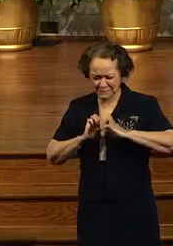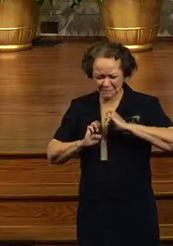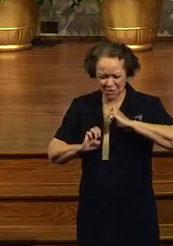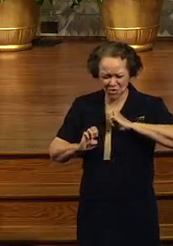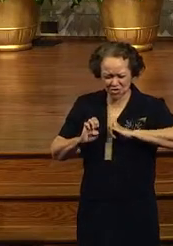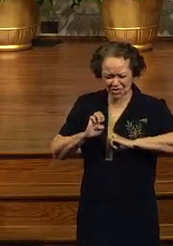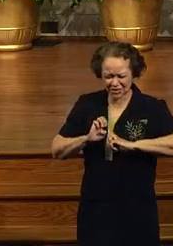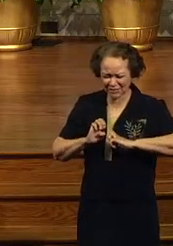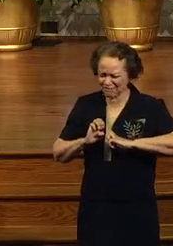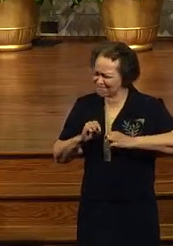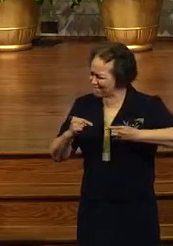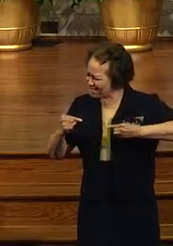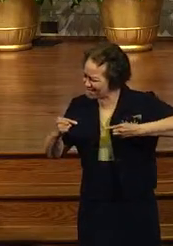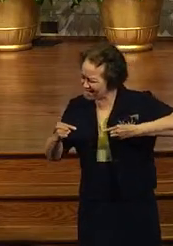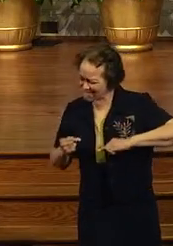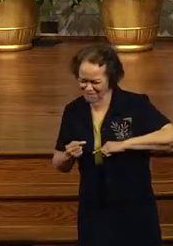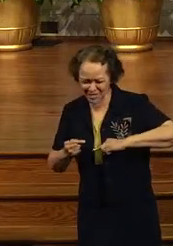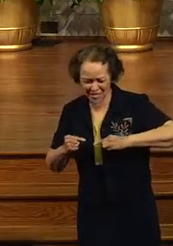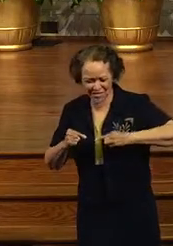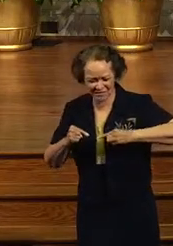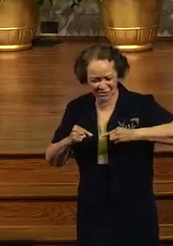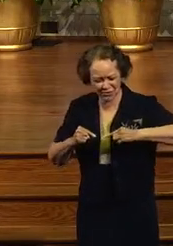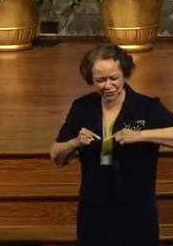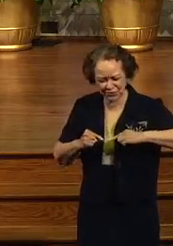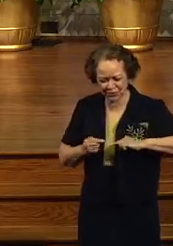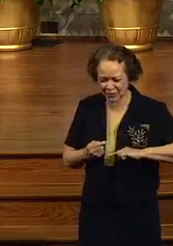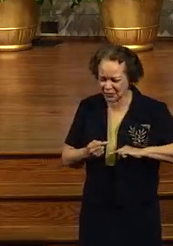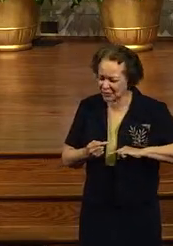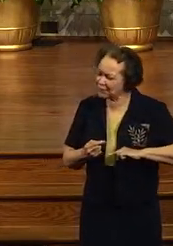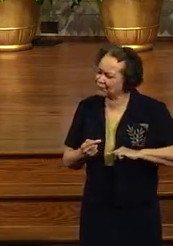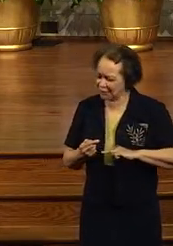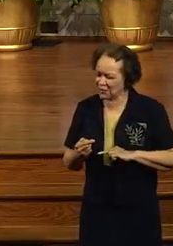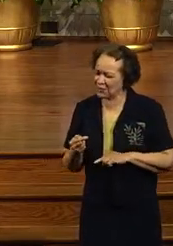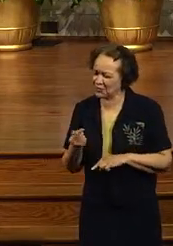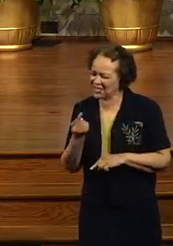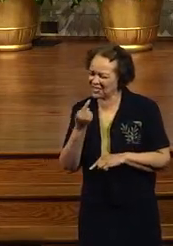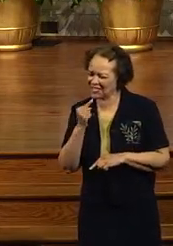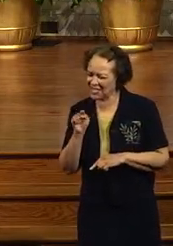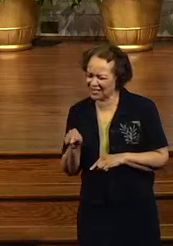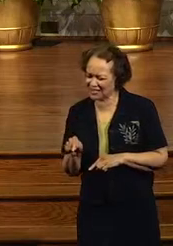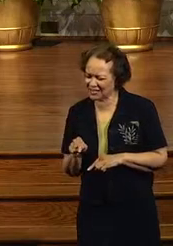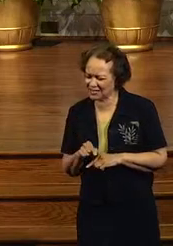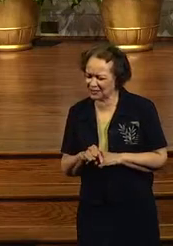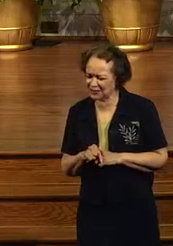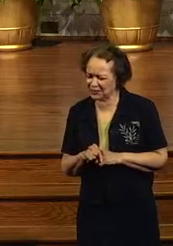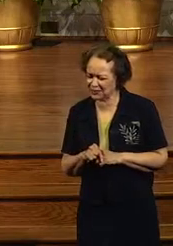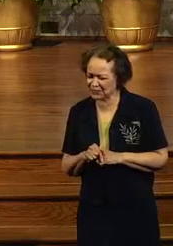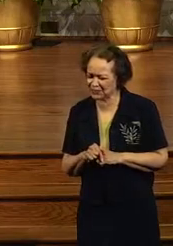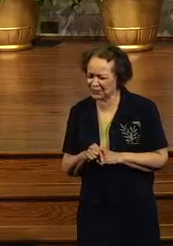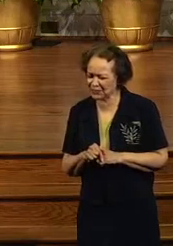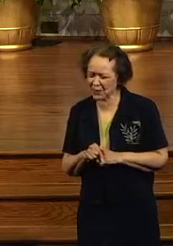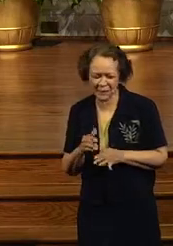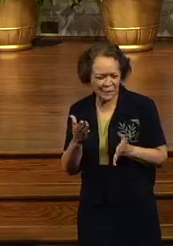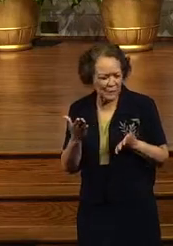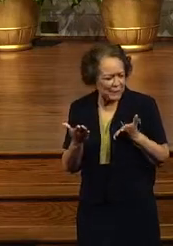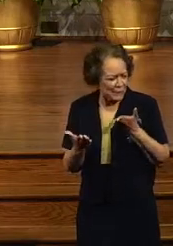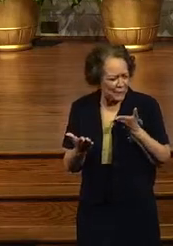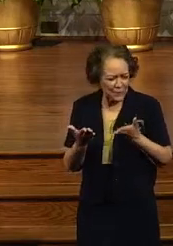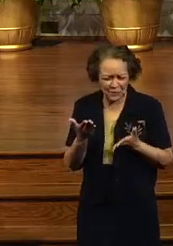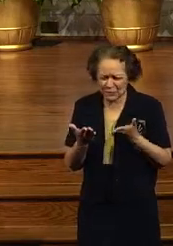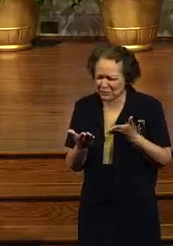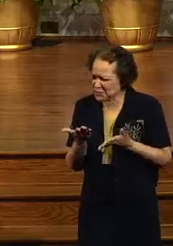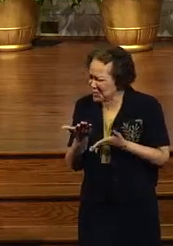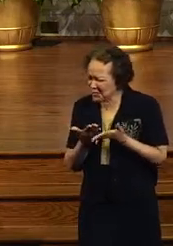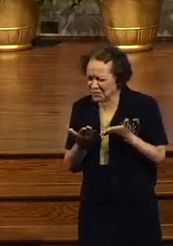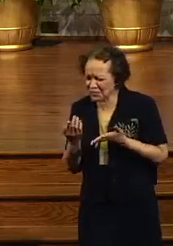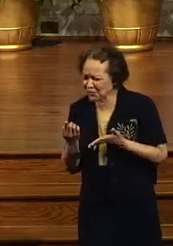it's painful. But let me say this. There are maybe someone came into this